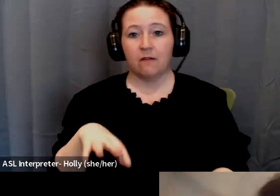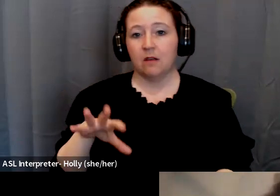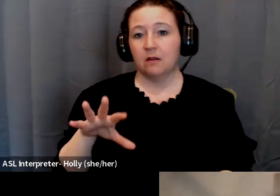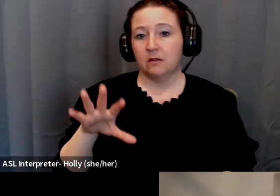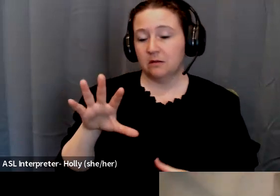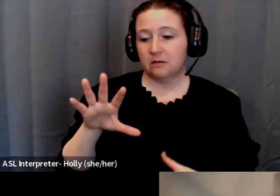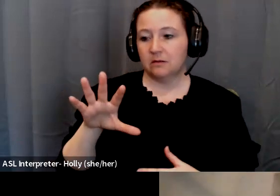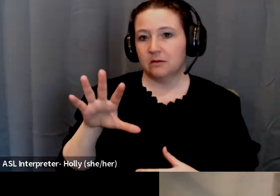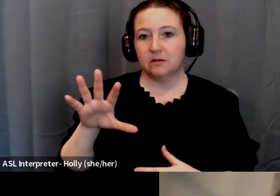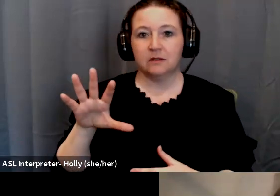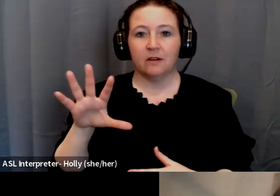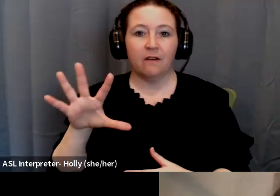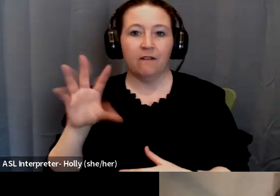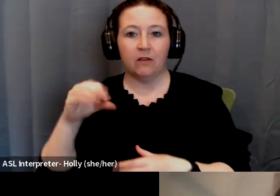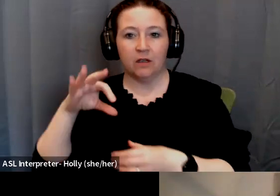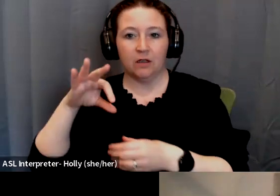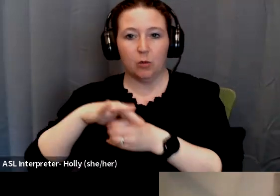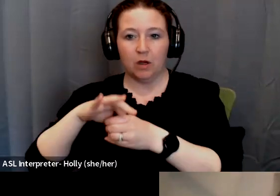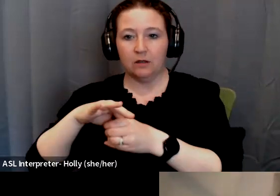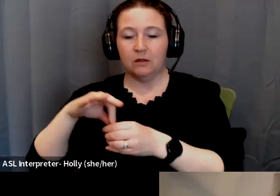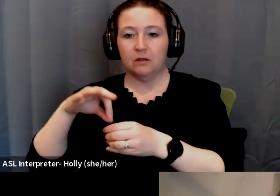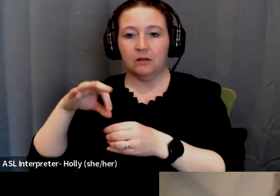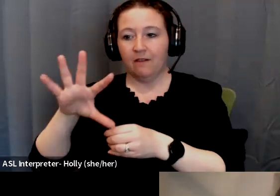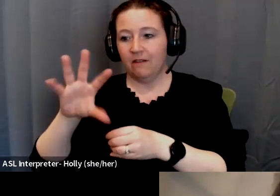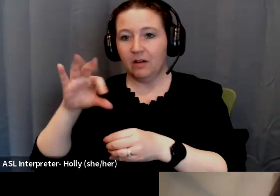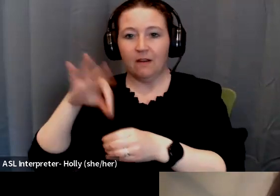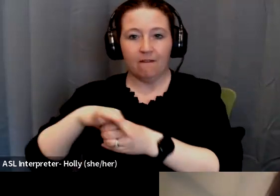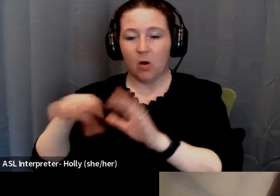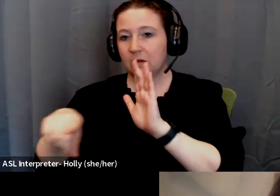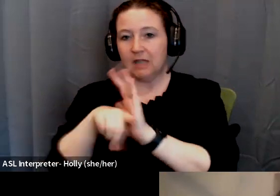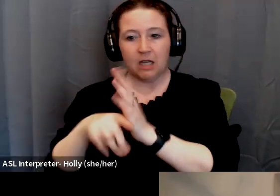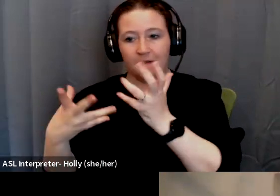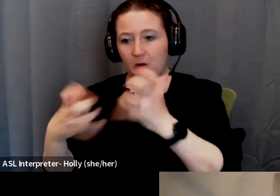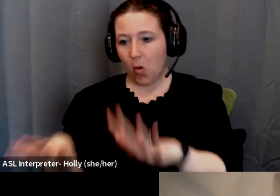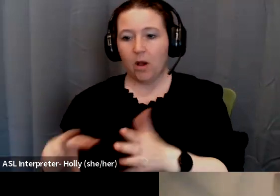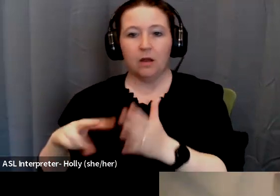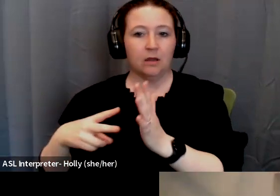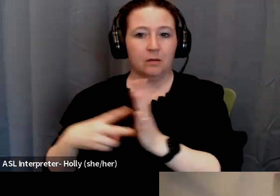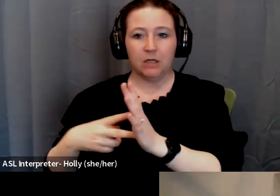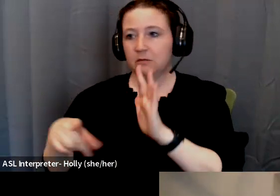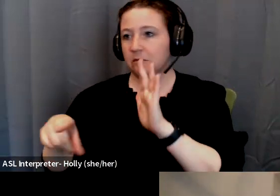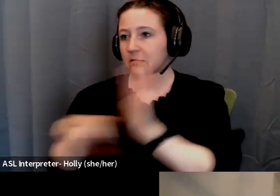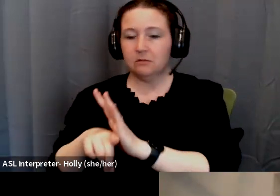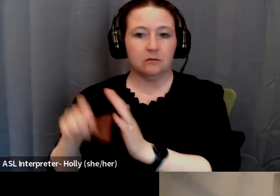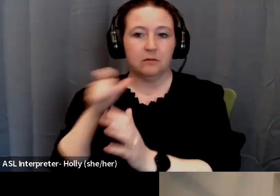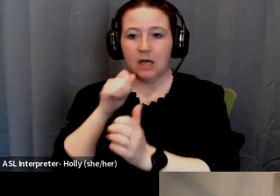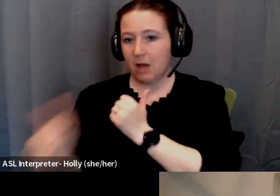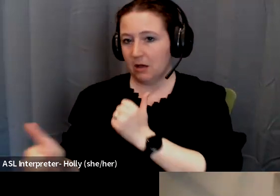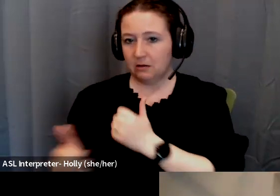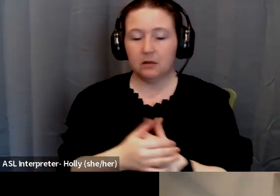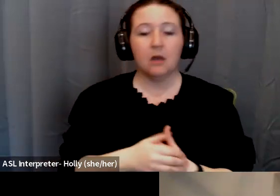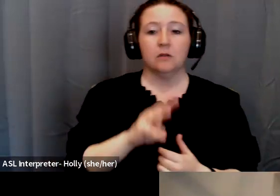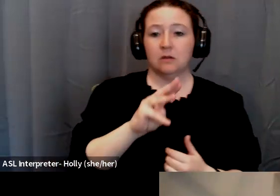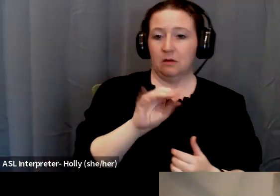50 plus, then that action is adopted and moves forward. And so majority rules is